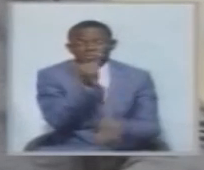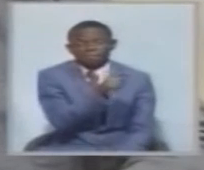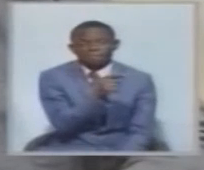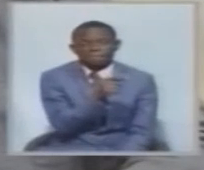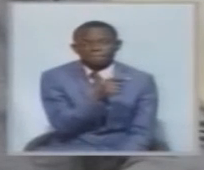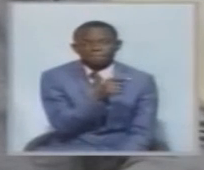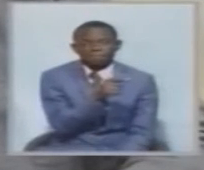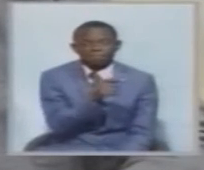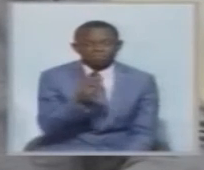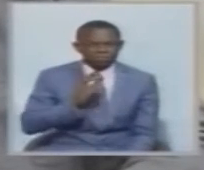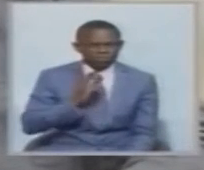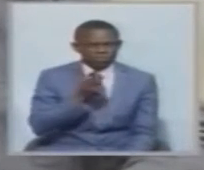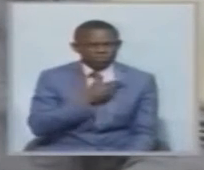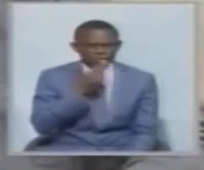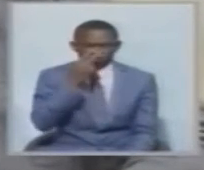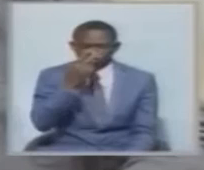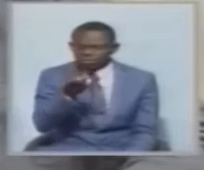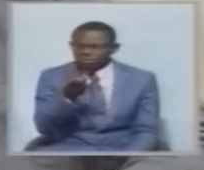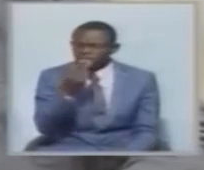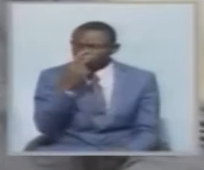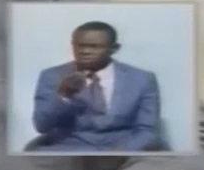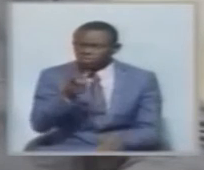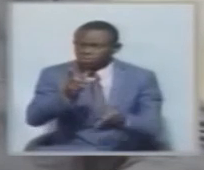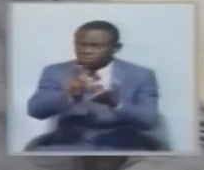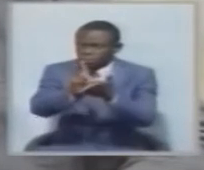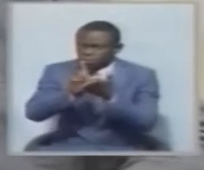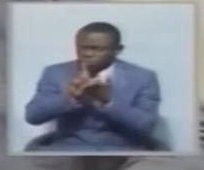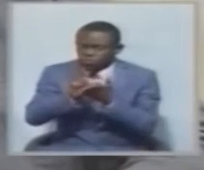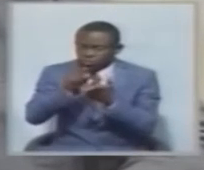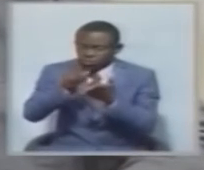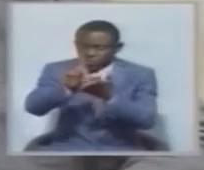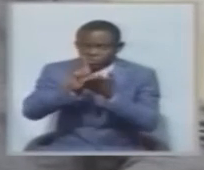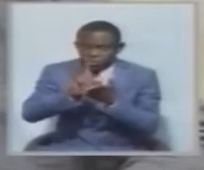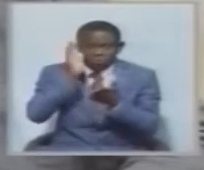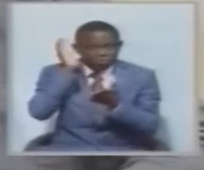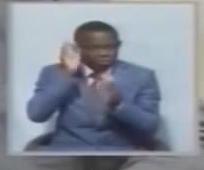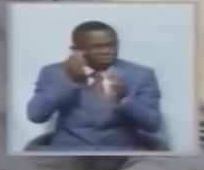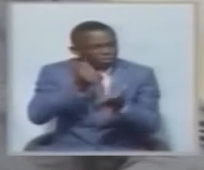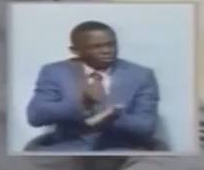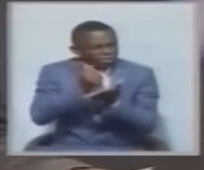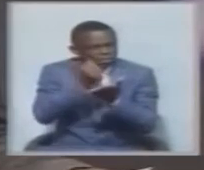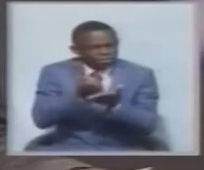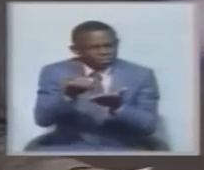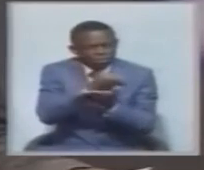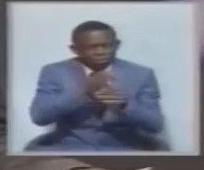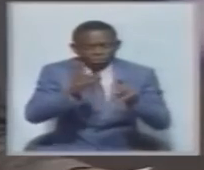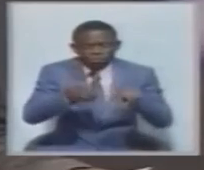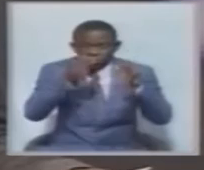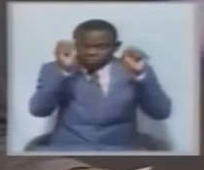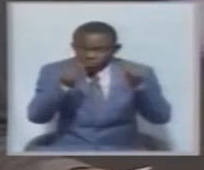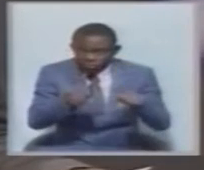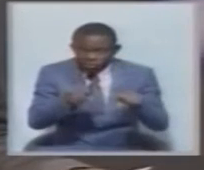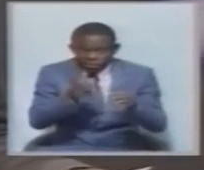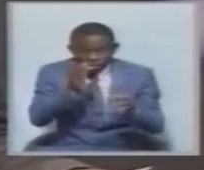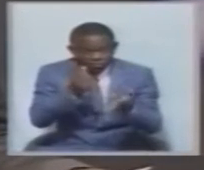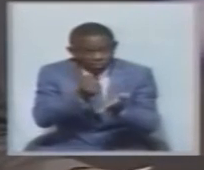effect of this loan. Is it going to help us spur economic growth? And if the answer is yes, then we go ahead, and also we look at the